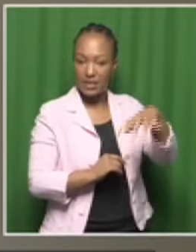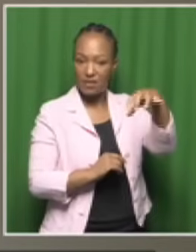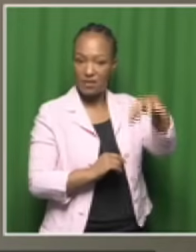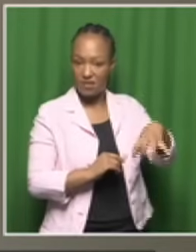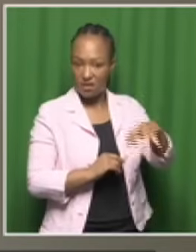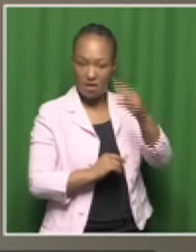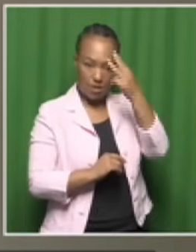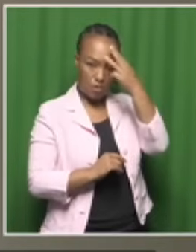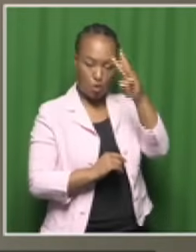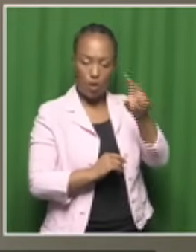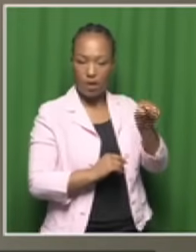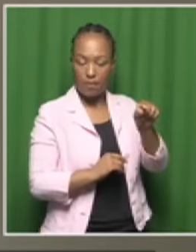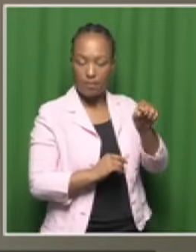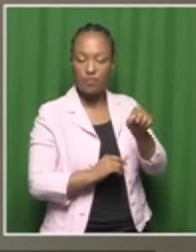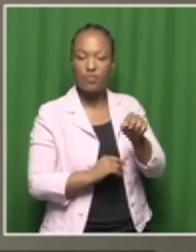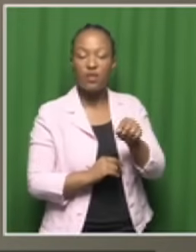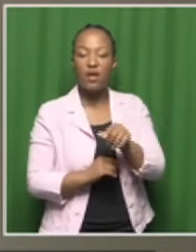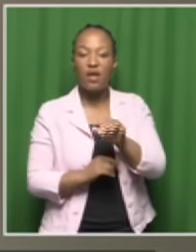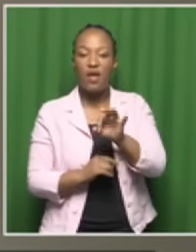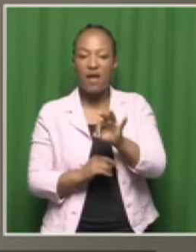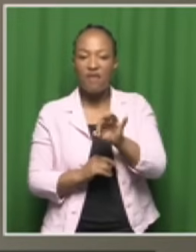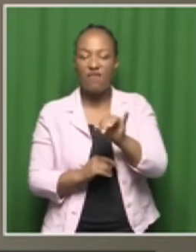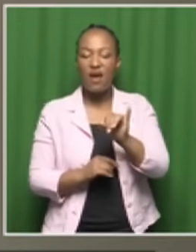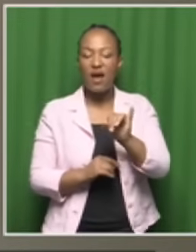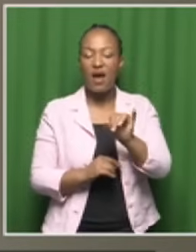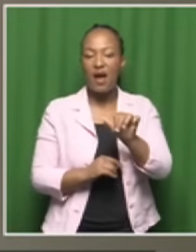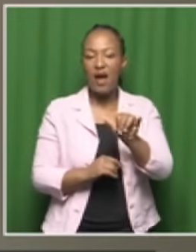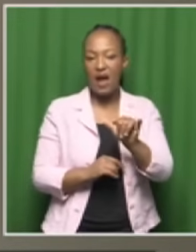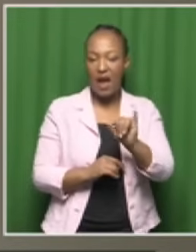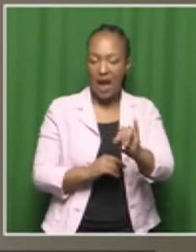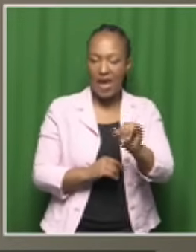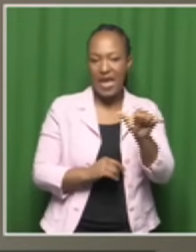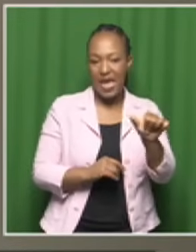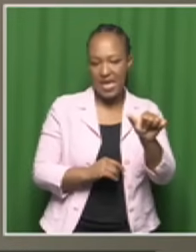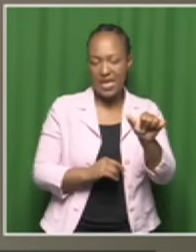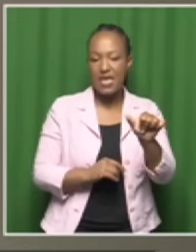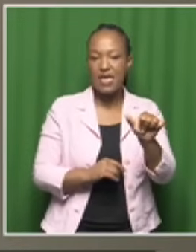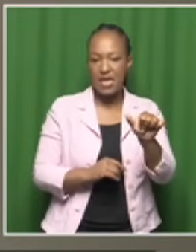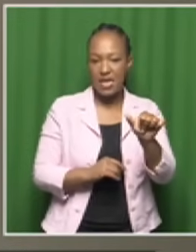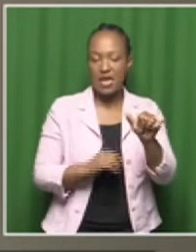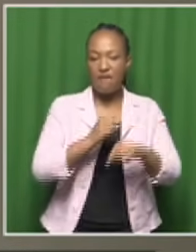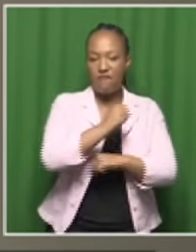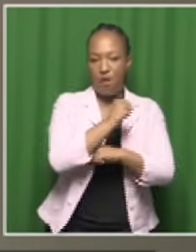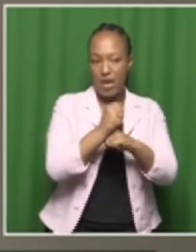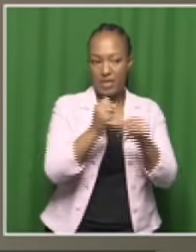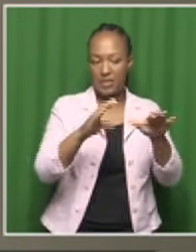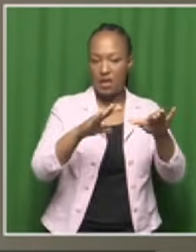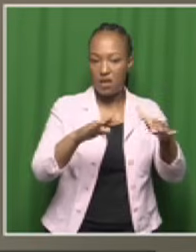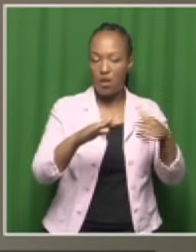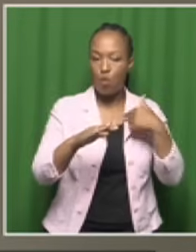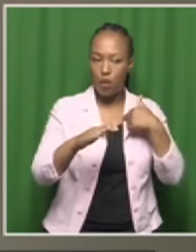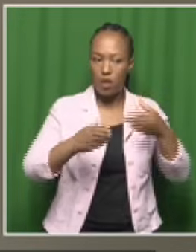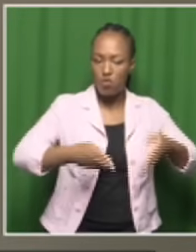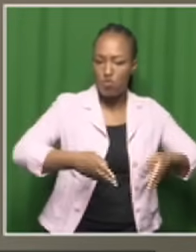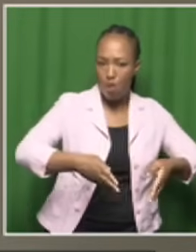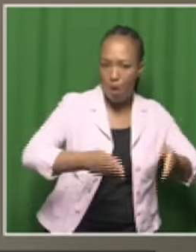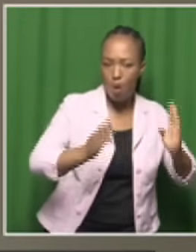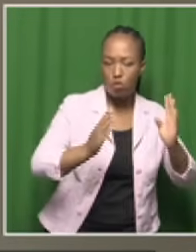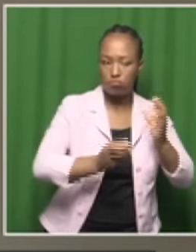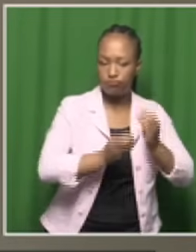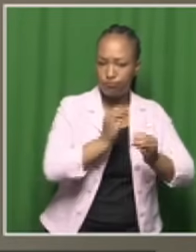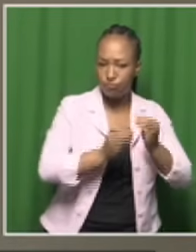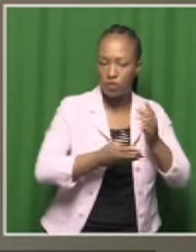we've together with the FIA Foundation, we are investing into road infrastructure in that area to assist school kids